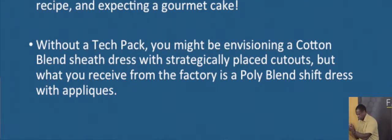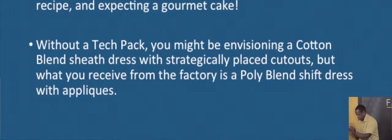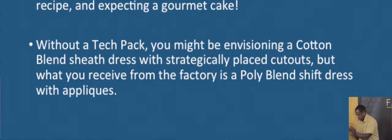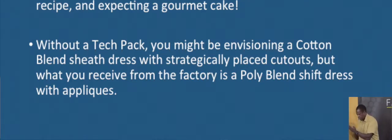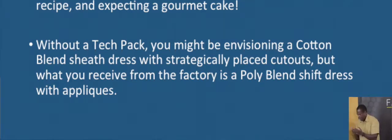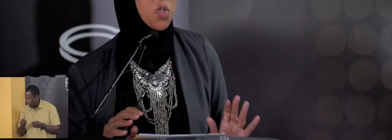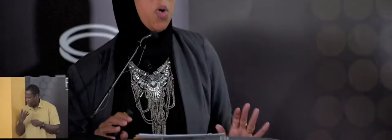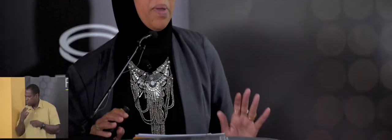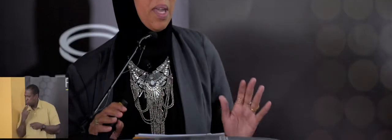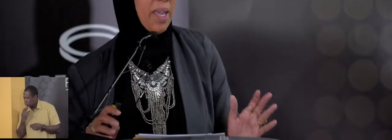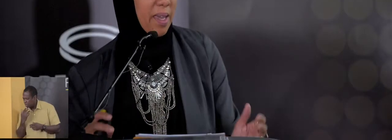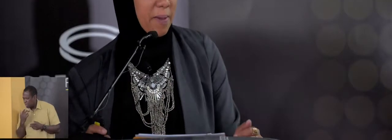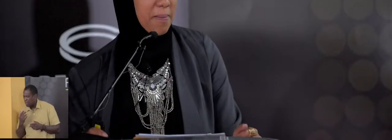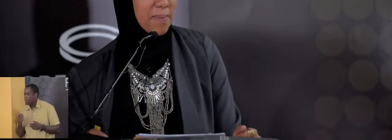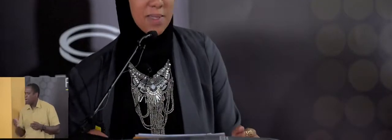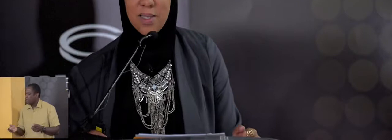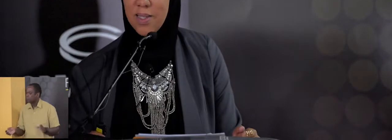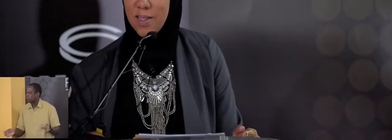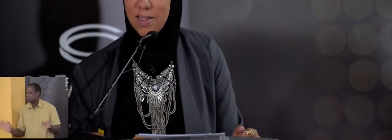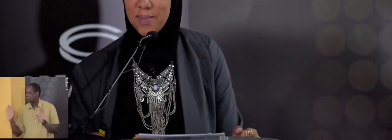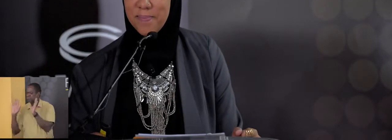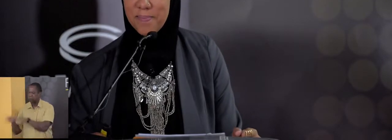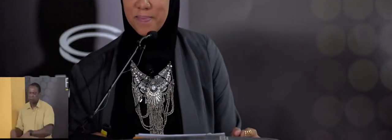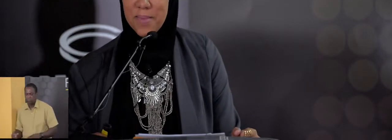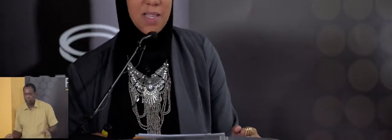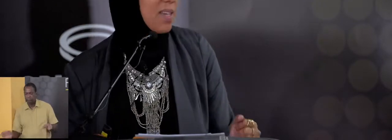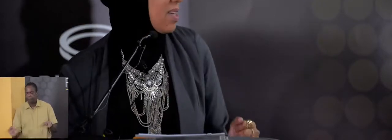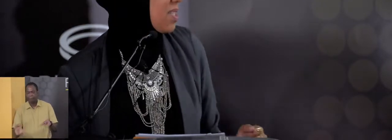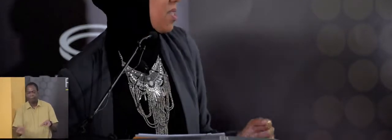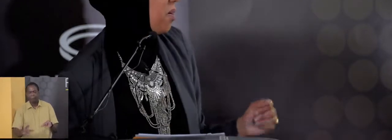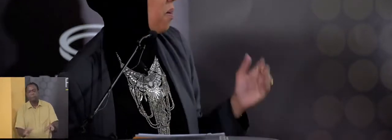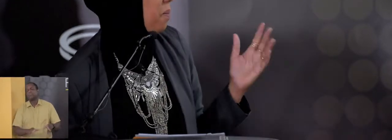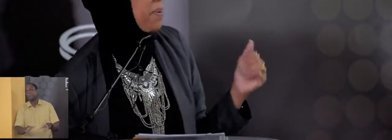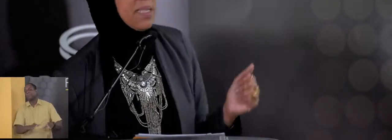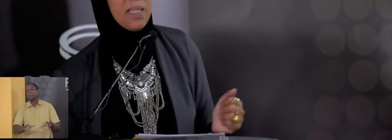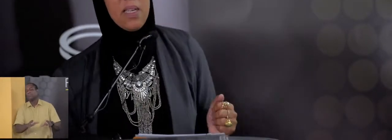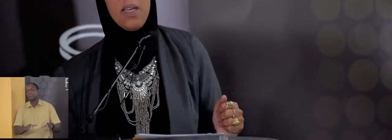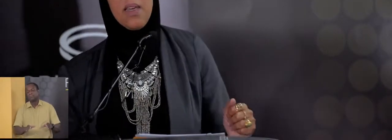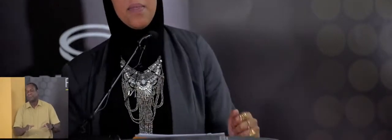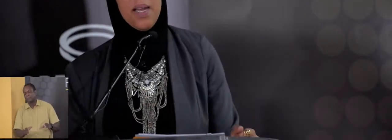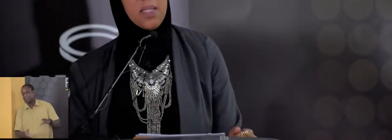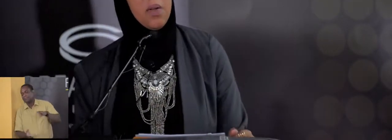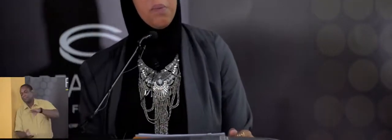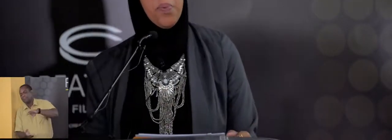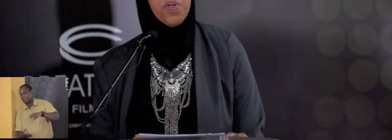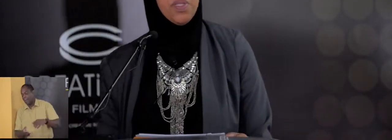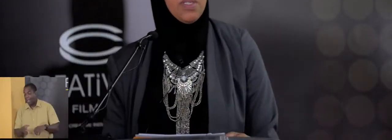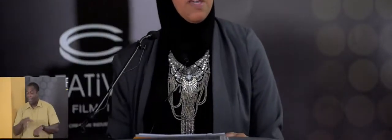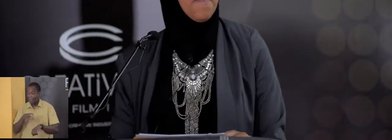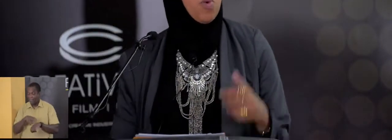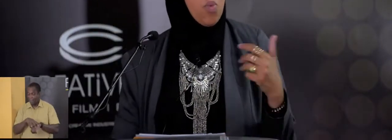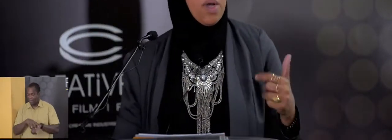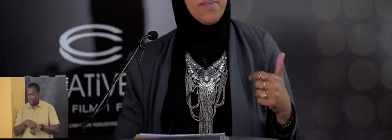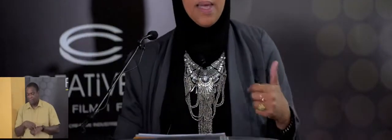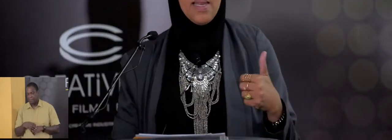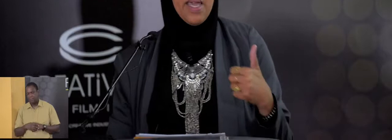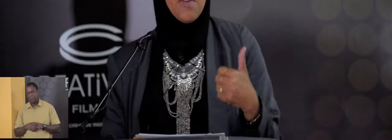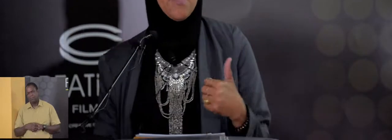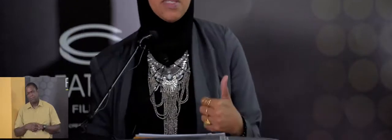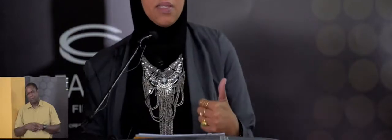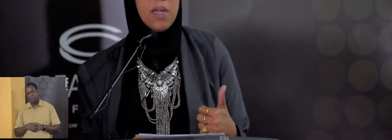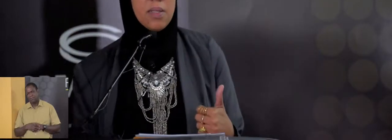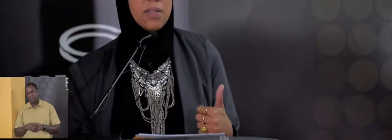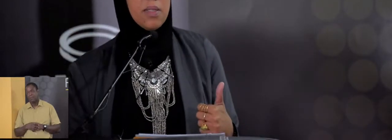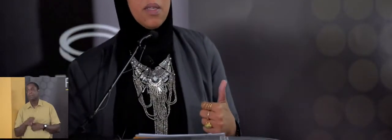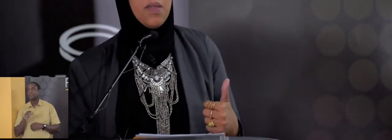expect that you're going to make this gourmet cake. Good luck. So basically, that's how important. If you want that